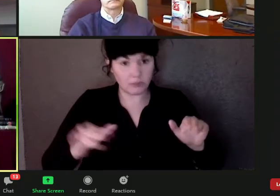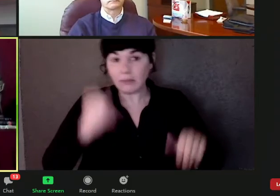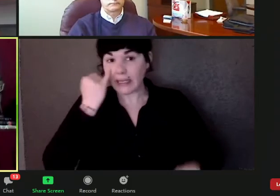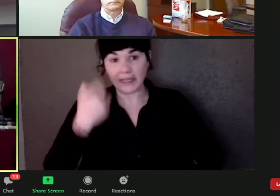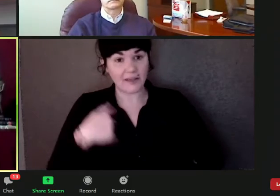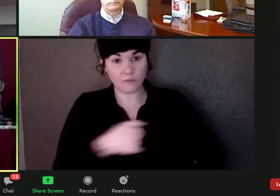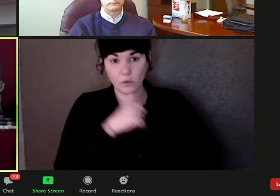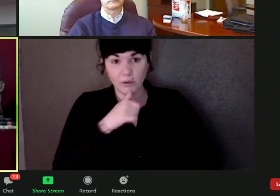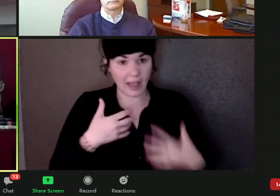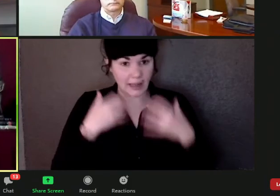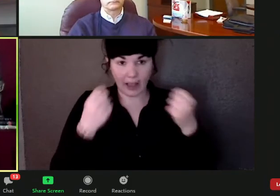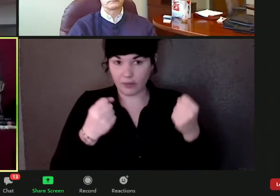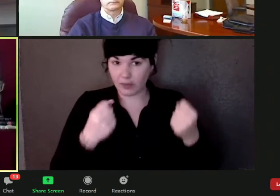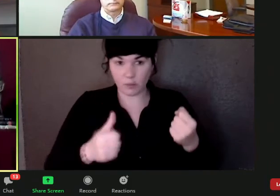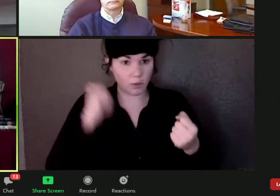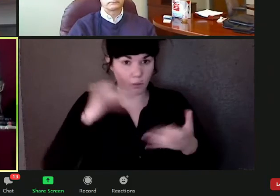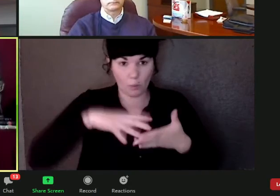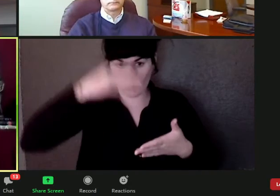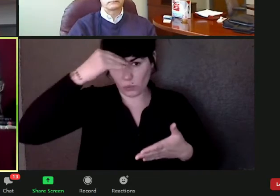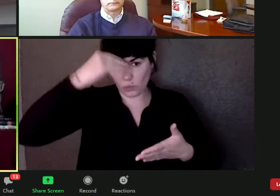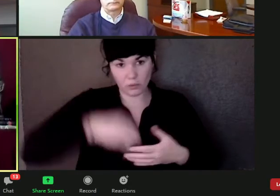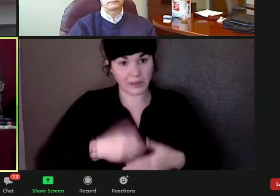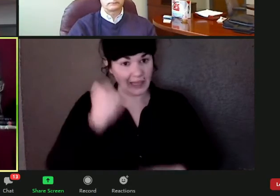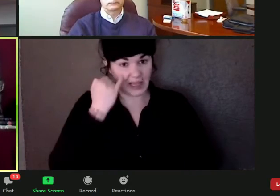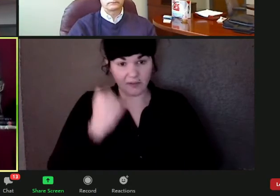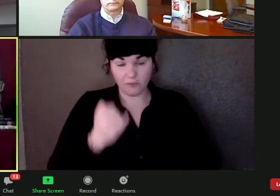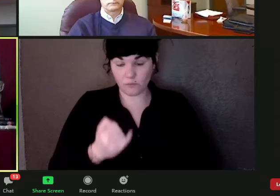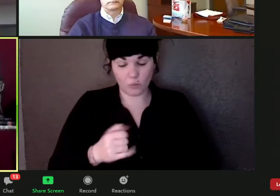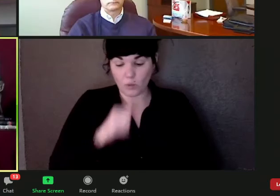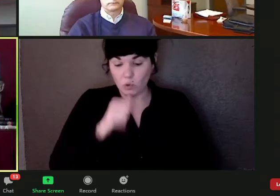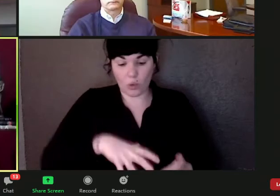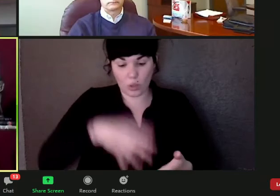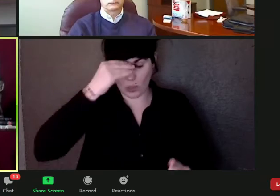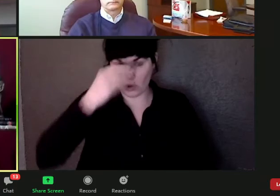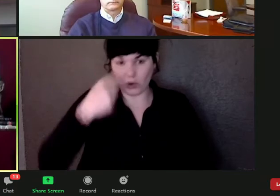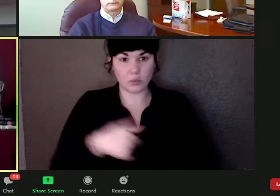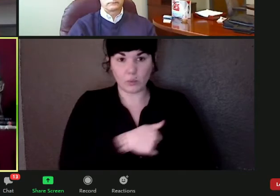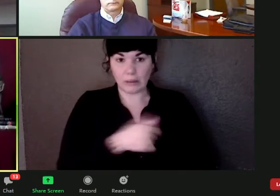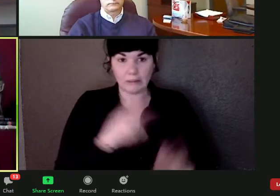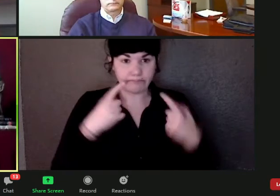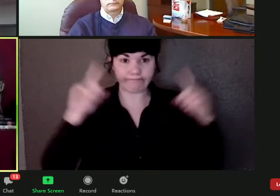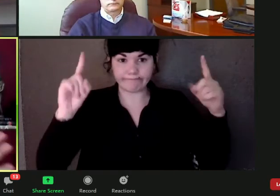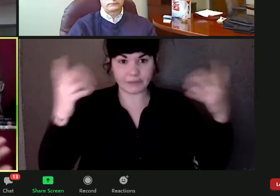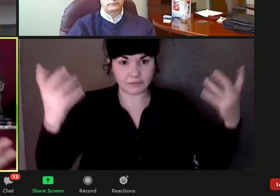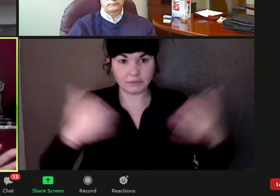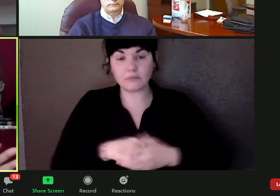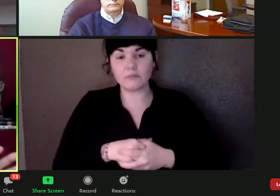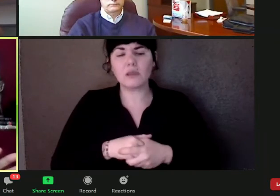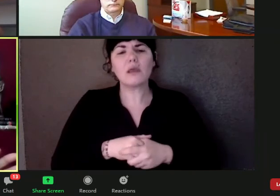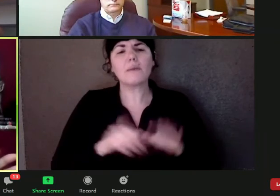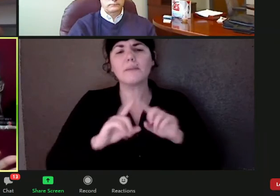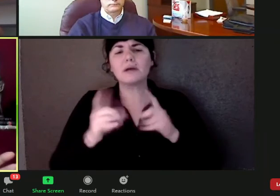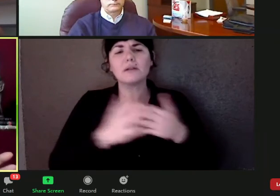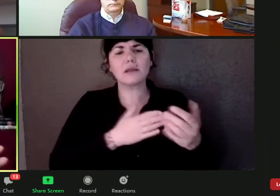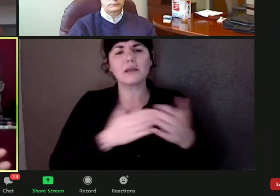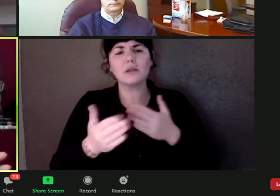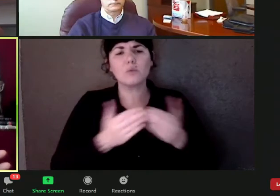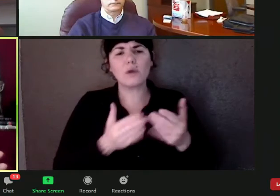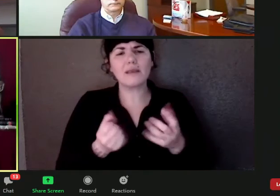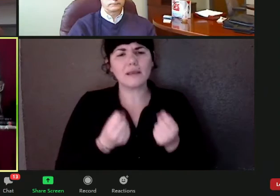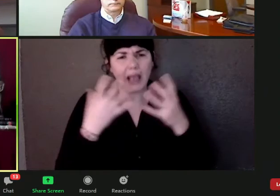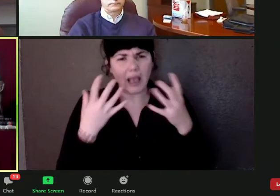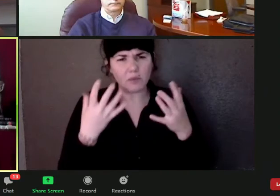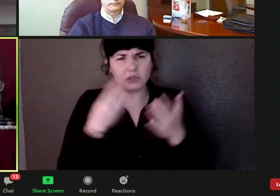not going to be part of the workforce. But could you give some ballpark numbers as you've looked at your budget? How much are you looking at in terms of capital